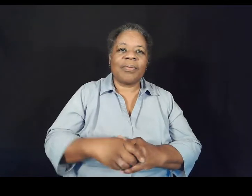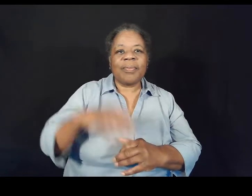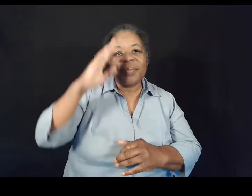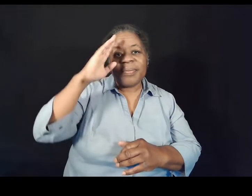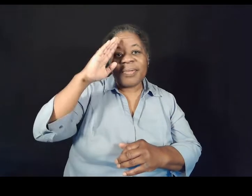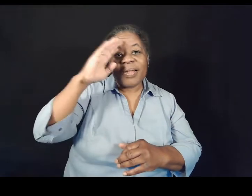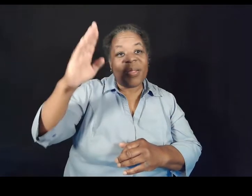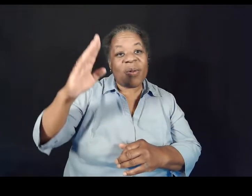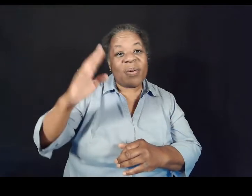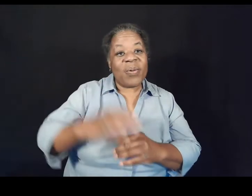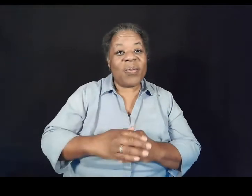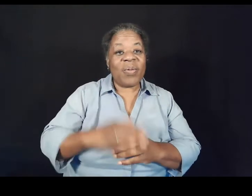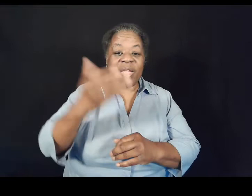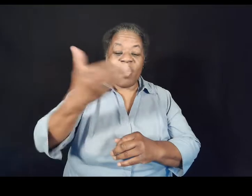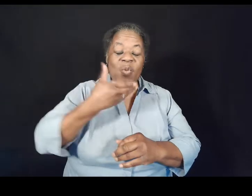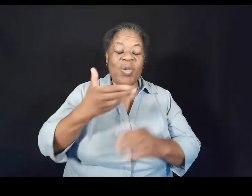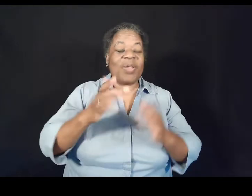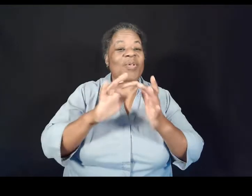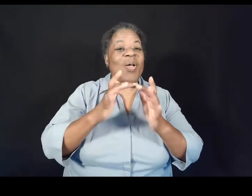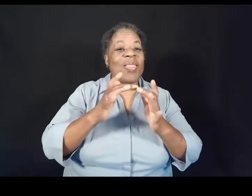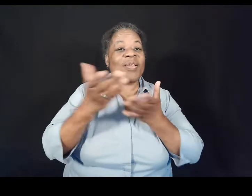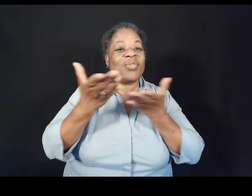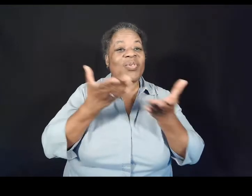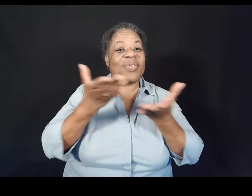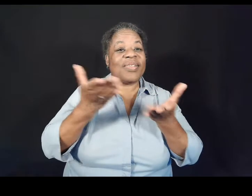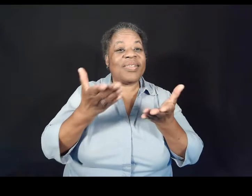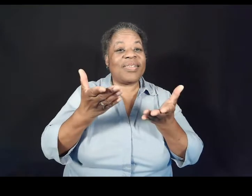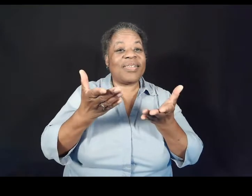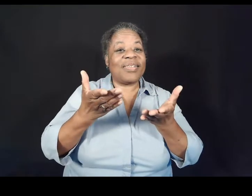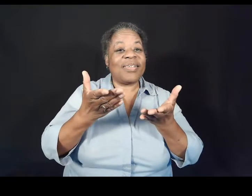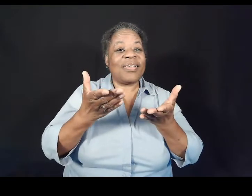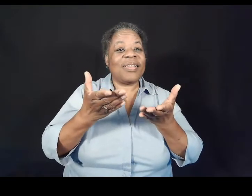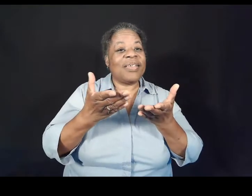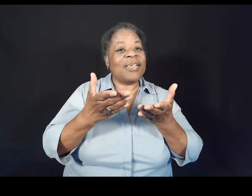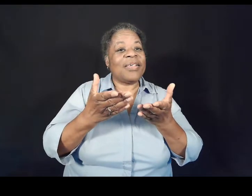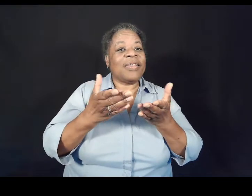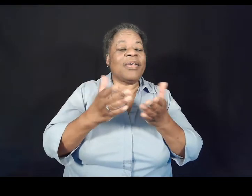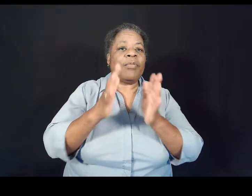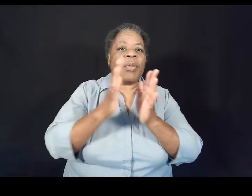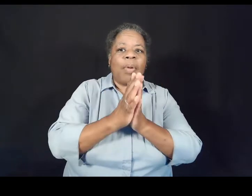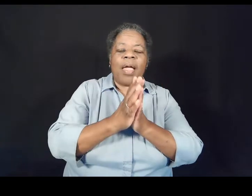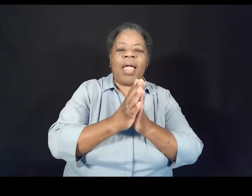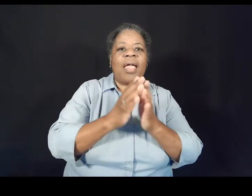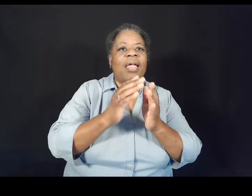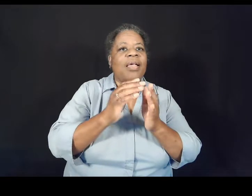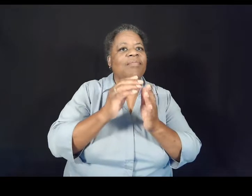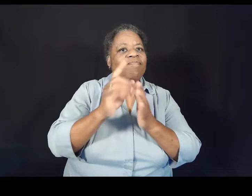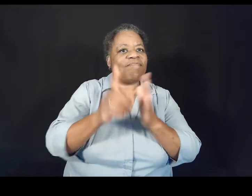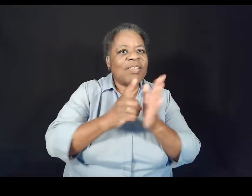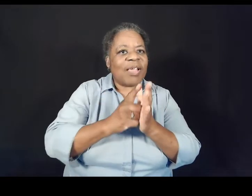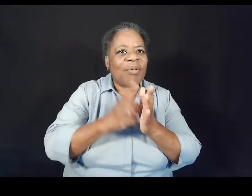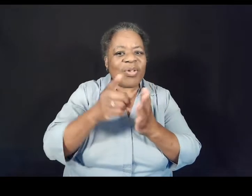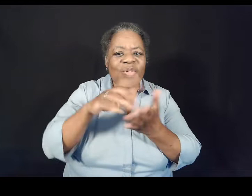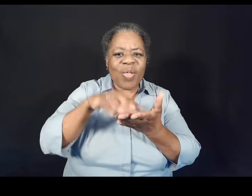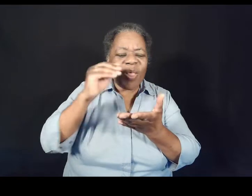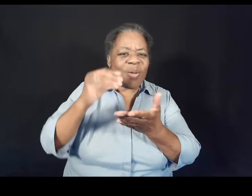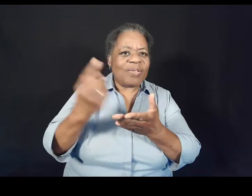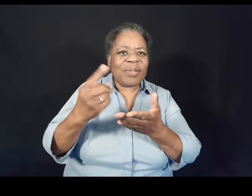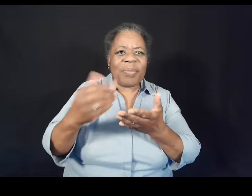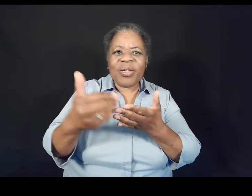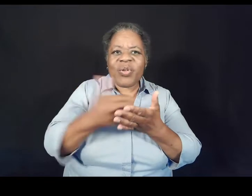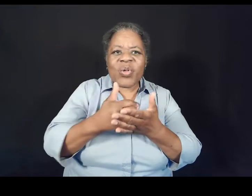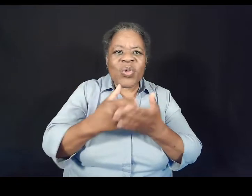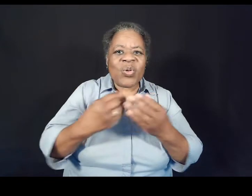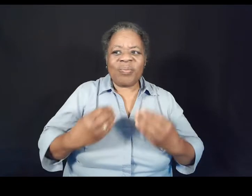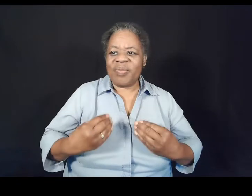Hello, everyone, and welcome to our online service. It's our hope that over the next 45 minutes or so, that you'll learn something new, you'll be inspired, and